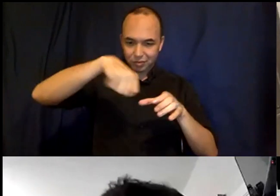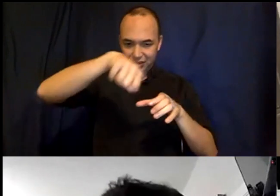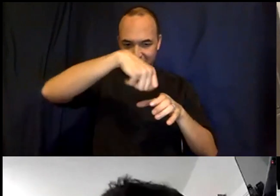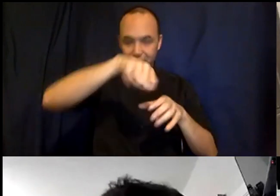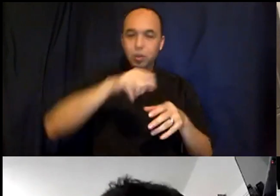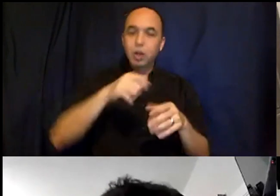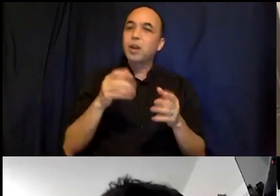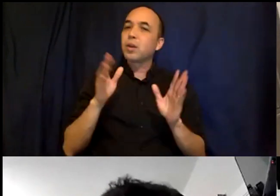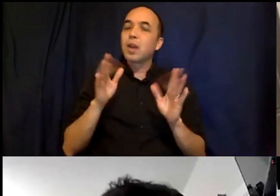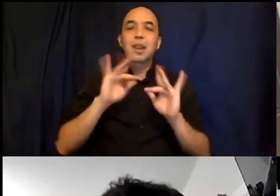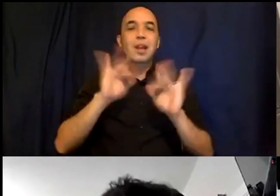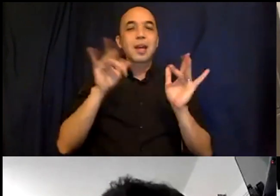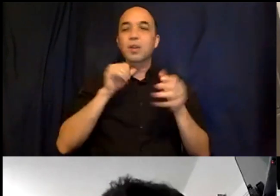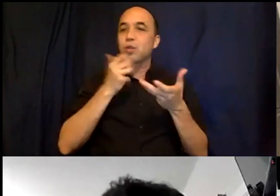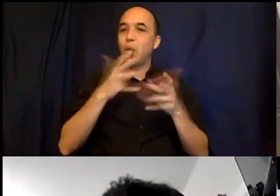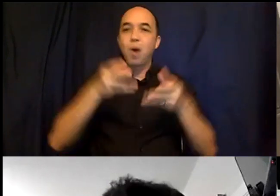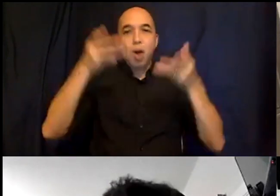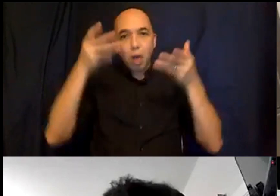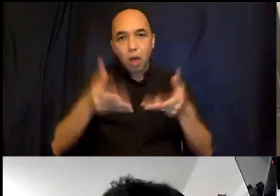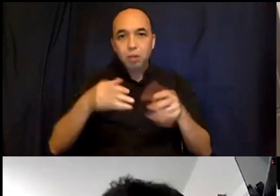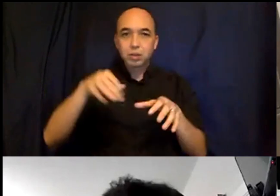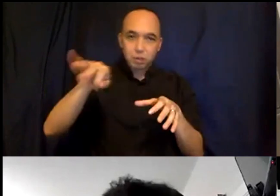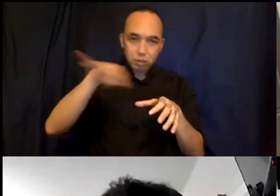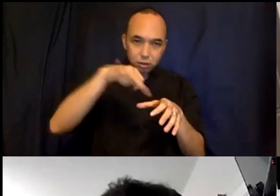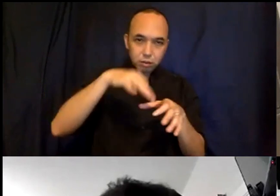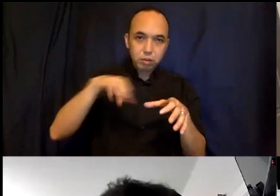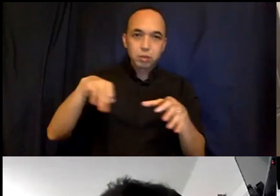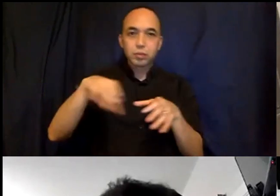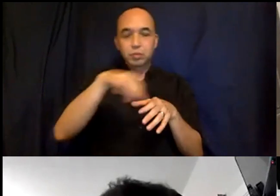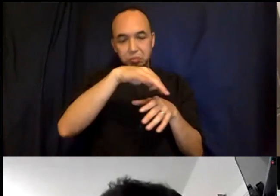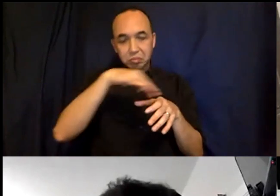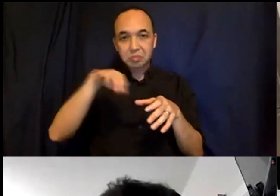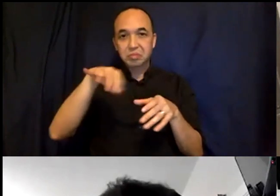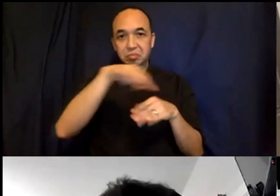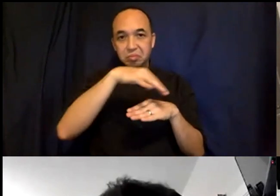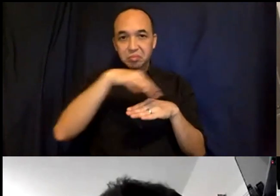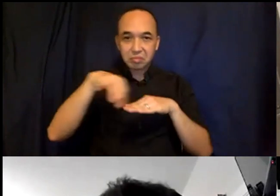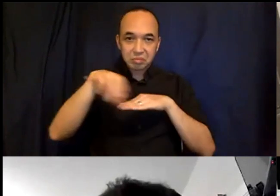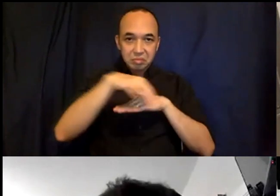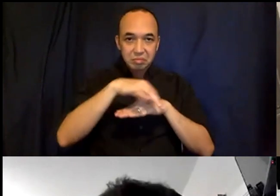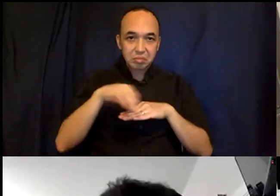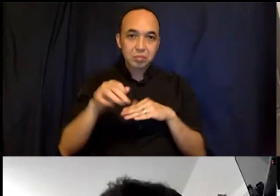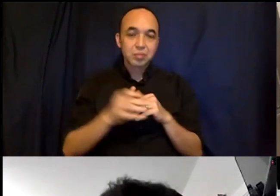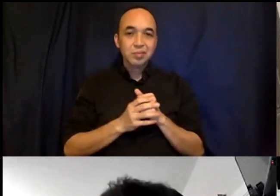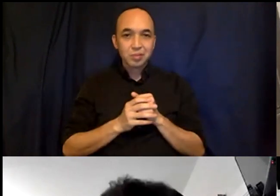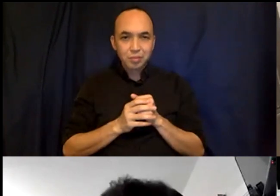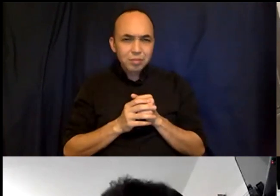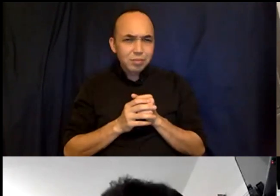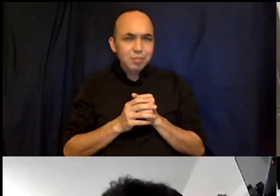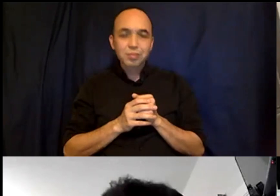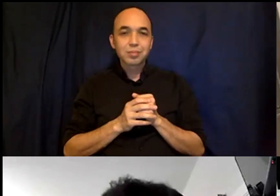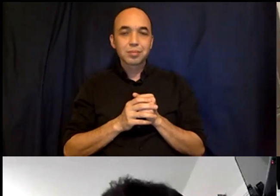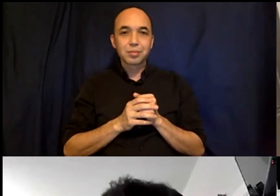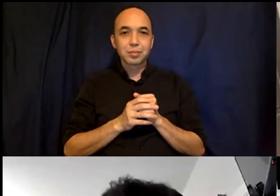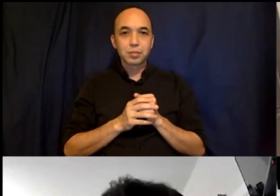around. My dog sheds, and so we don't have an A grading here in the Jake and Bake kitchen, unfortunately. That's